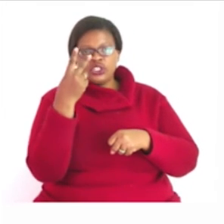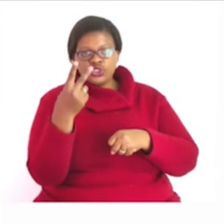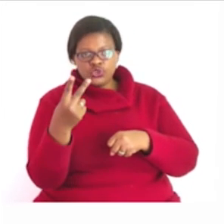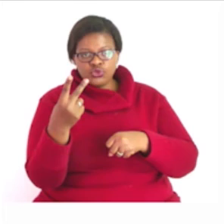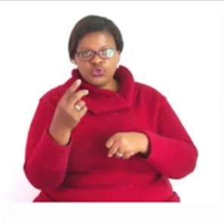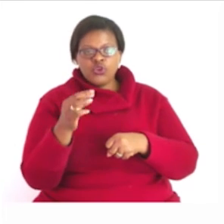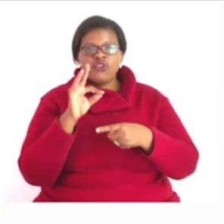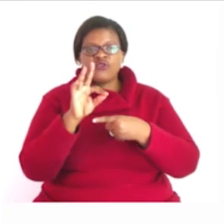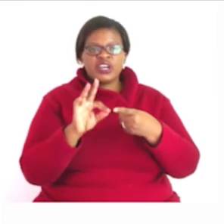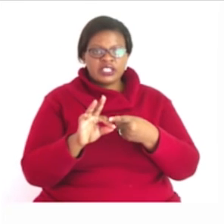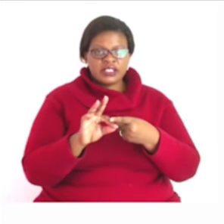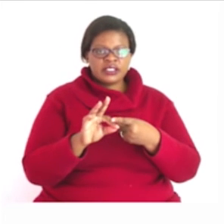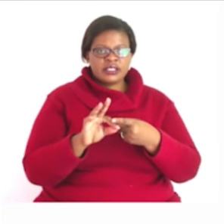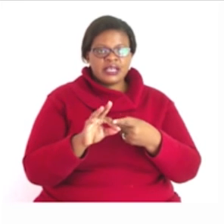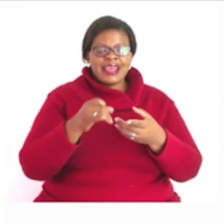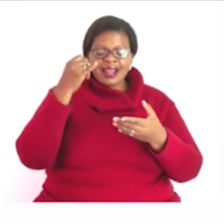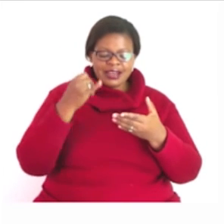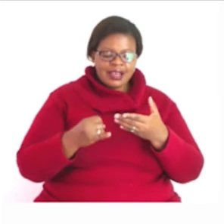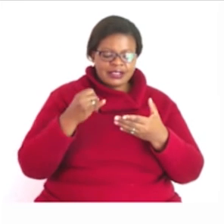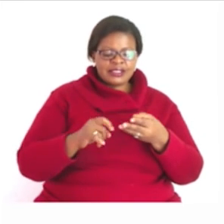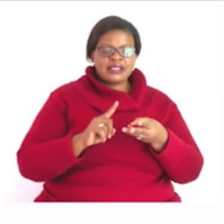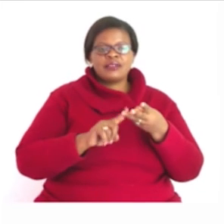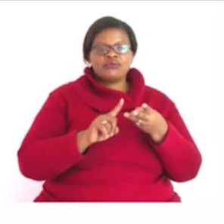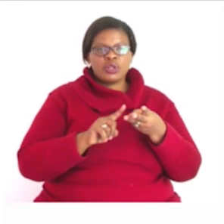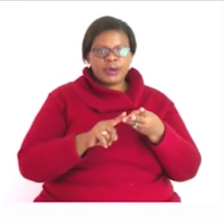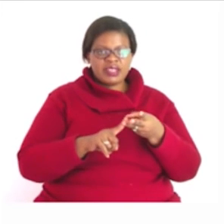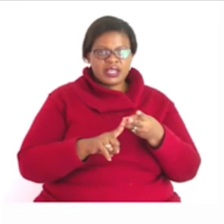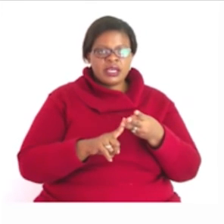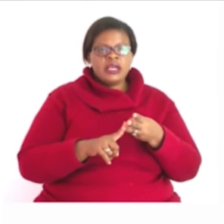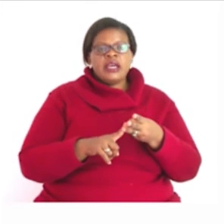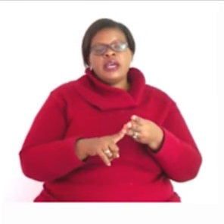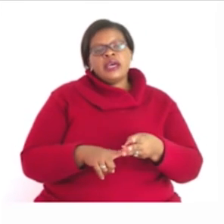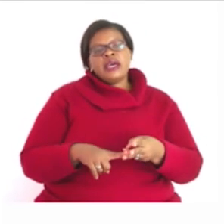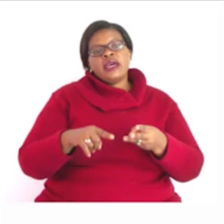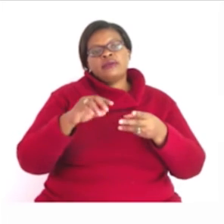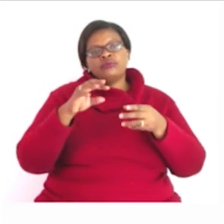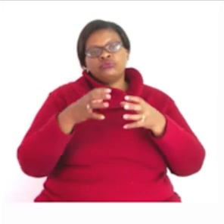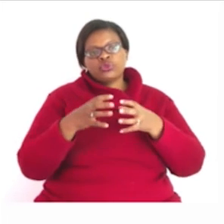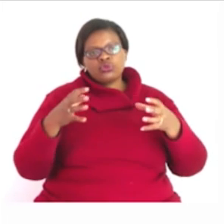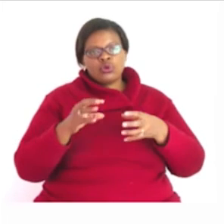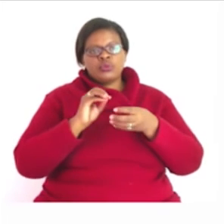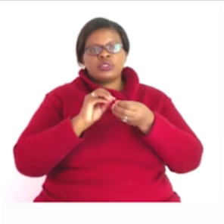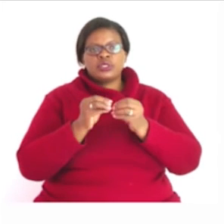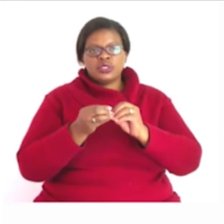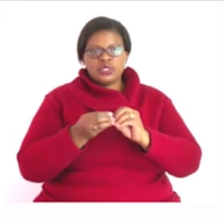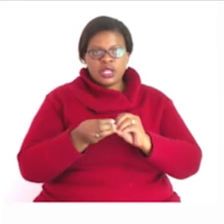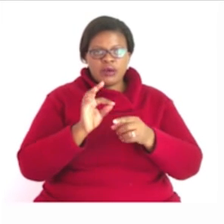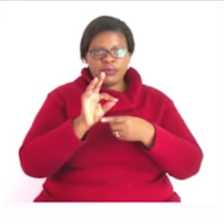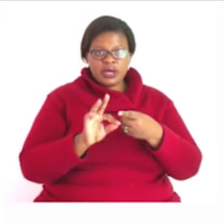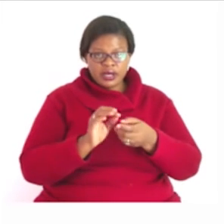right? And then lastly, a composite number must have 3 or